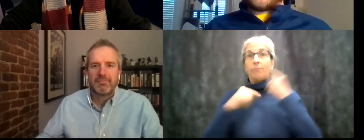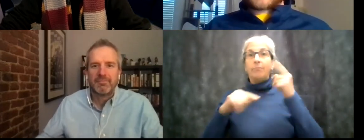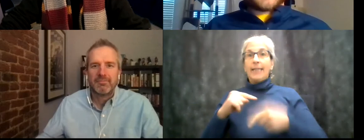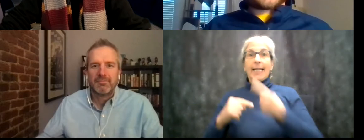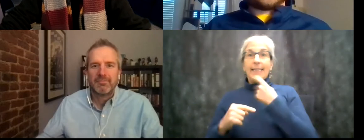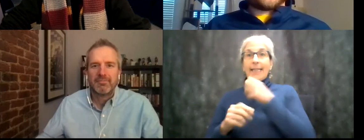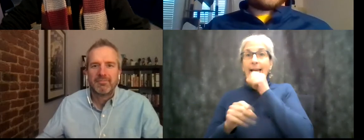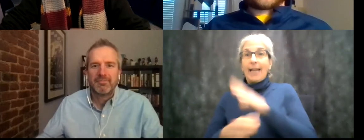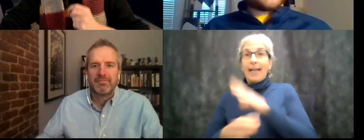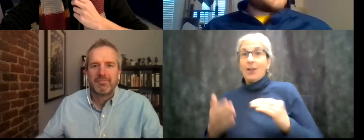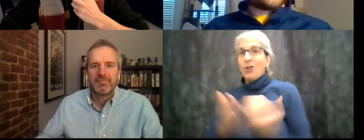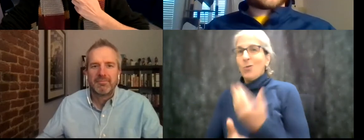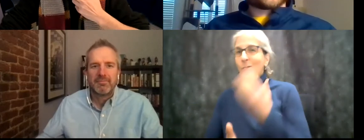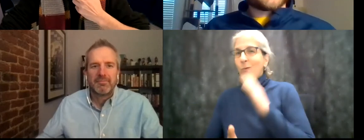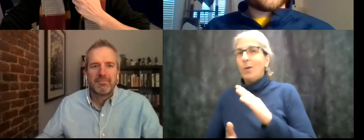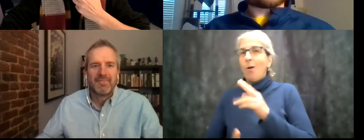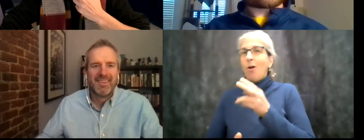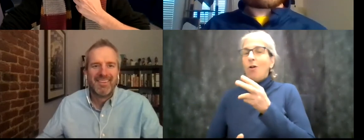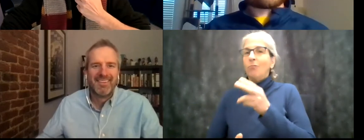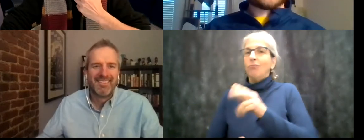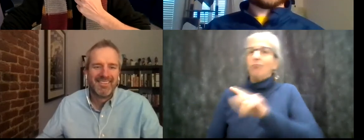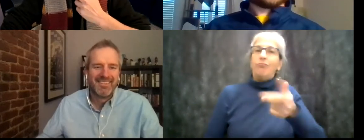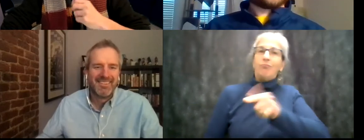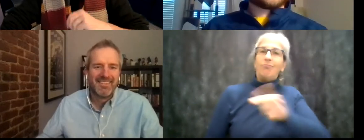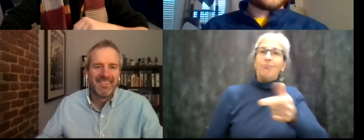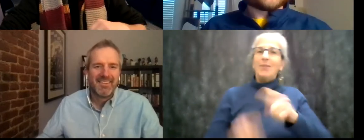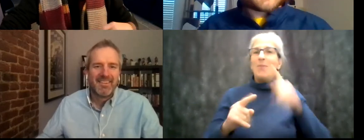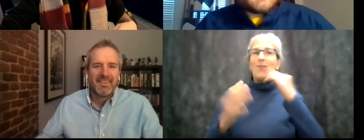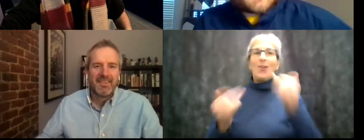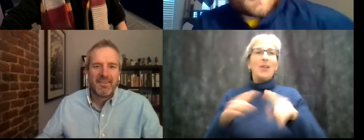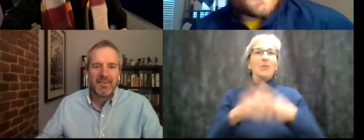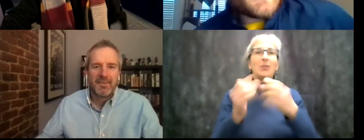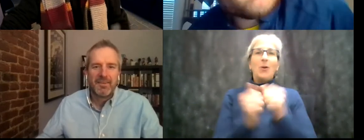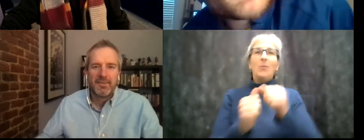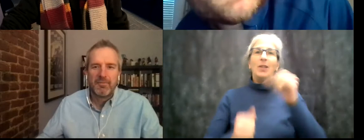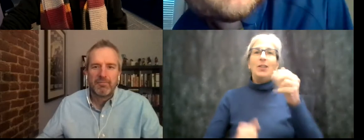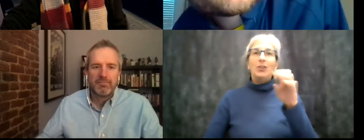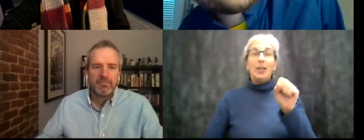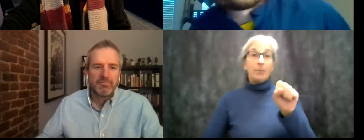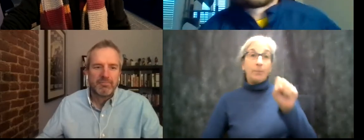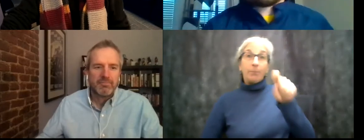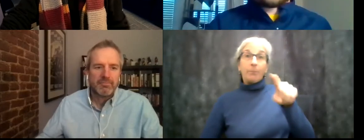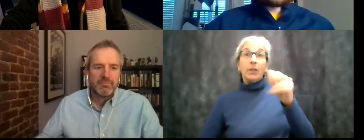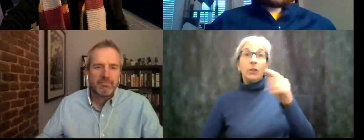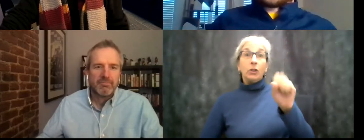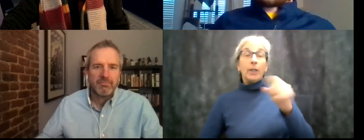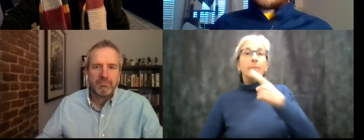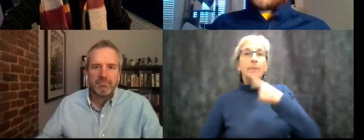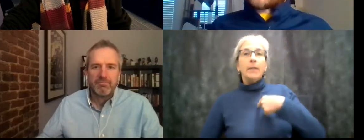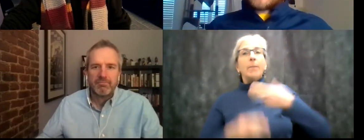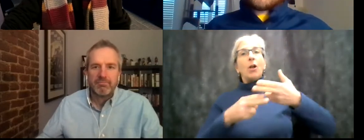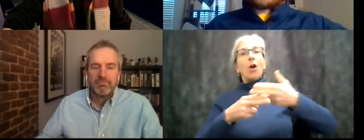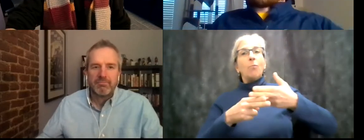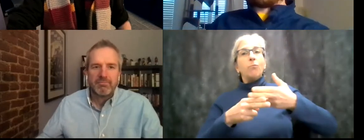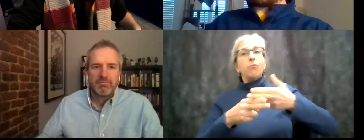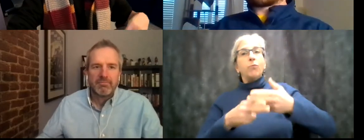will switch at some point, but for now, that's what we're going to do. All right. So James, could you just give us a brief overview of your